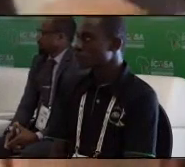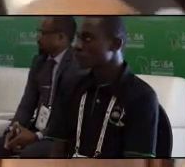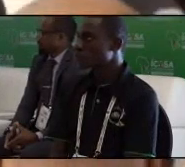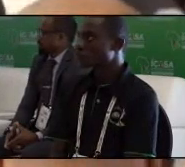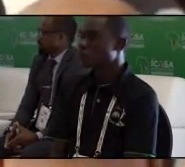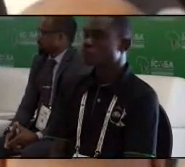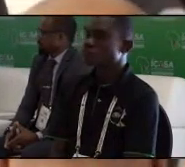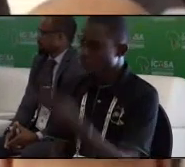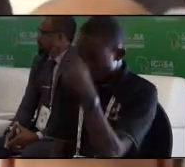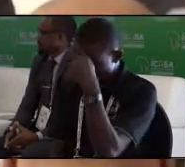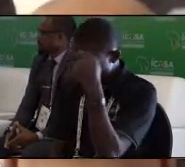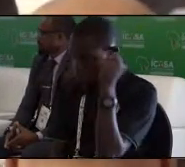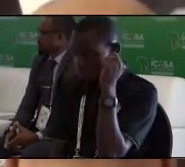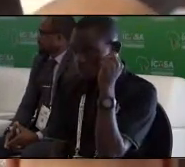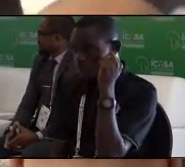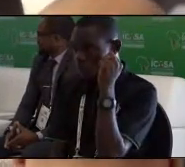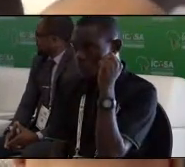For Nigeria,